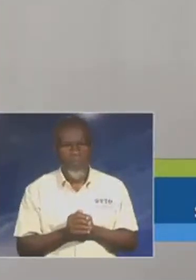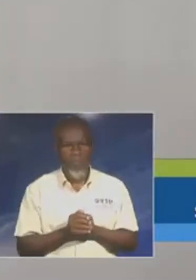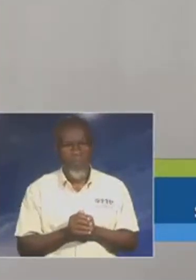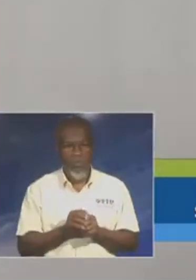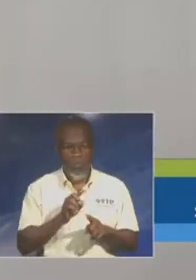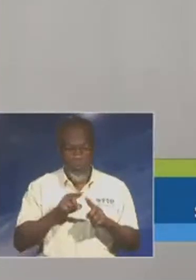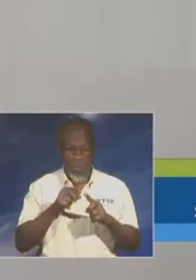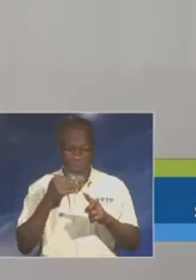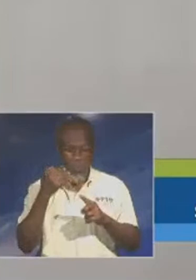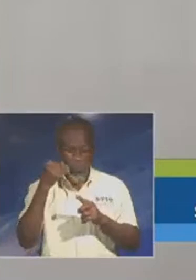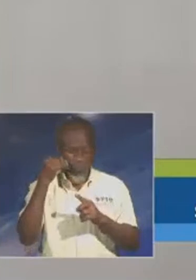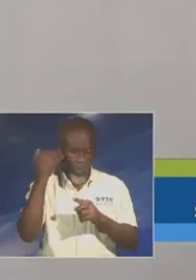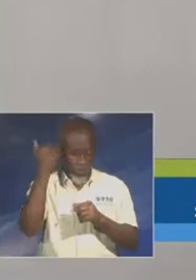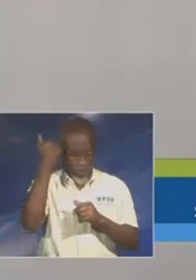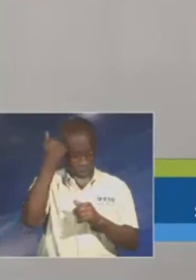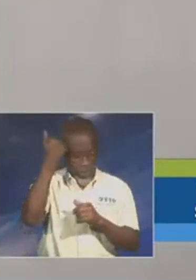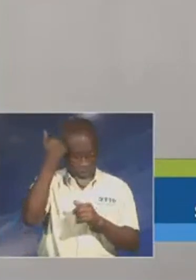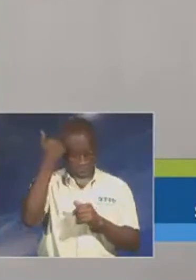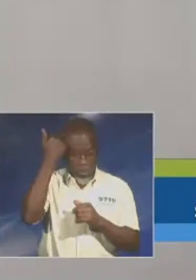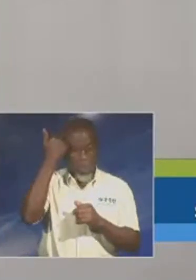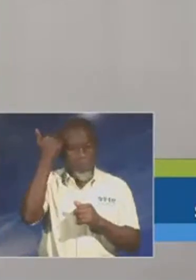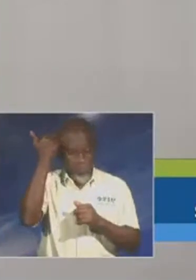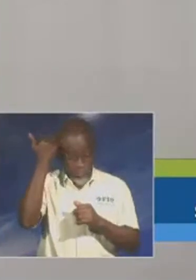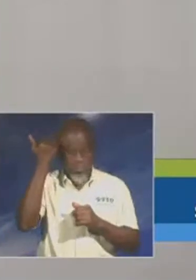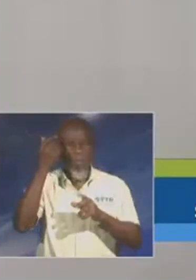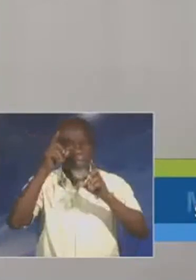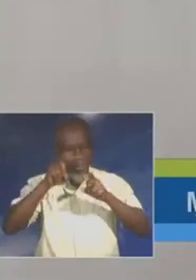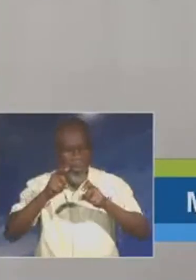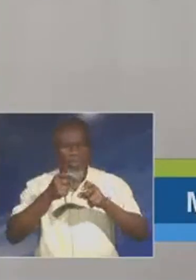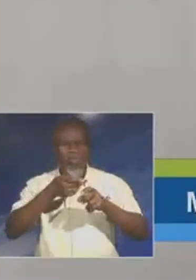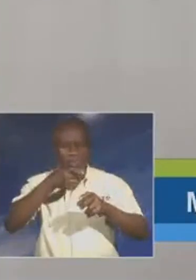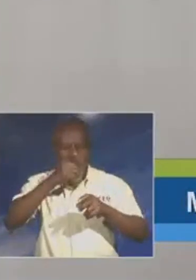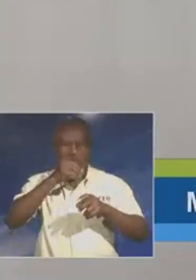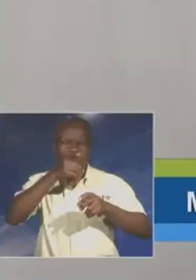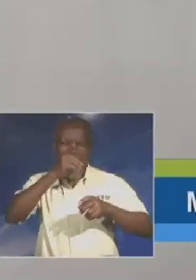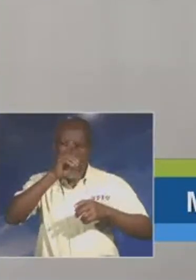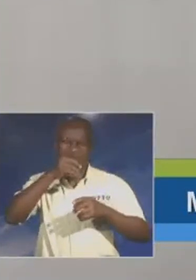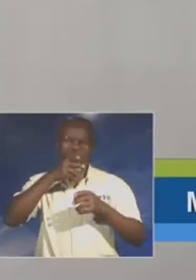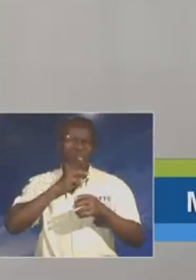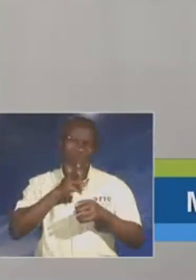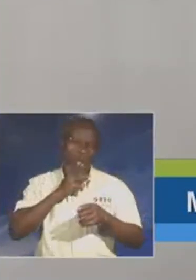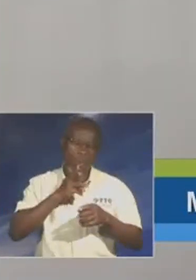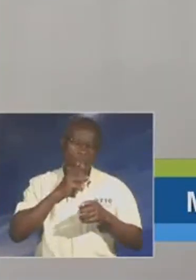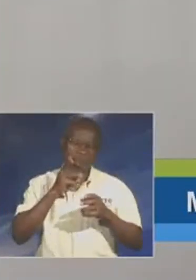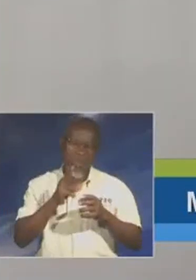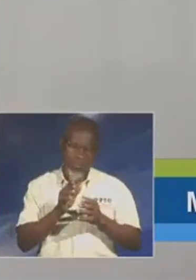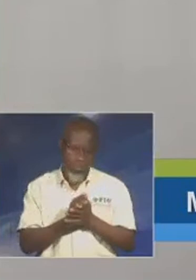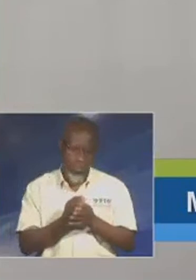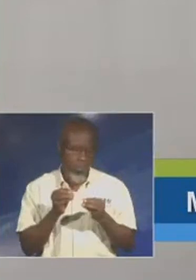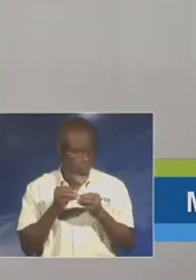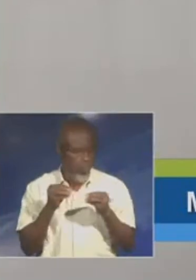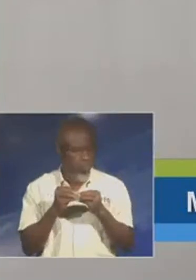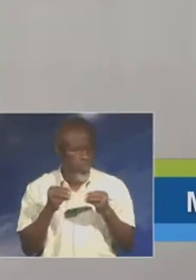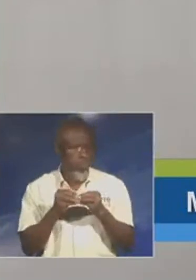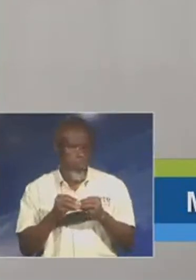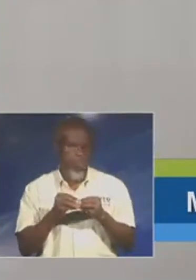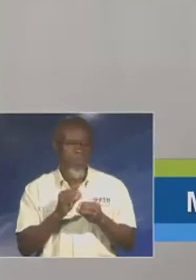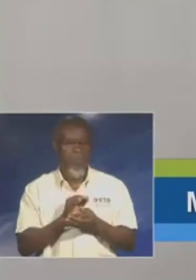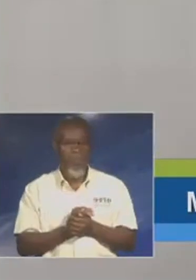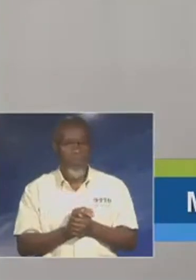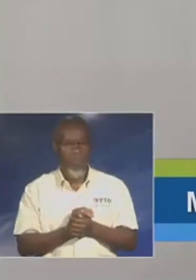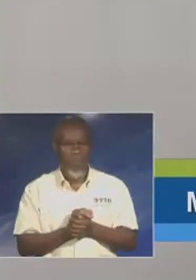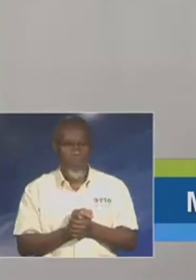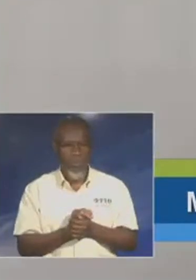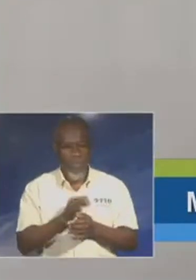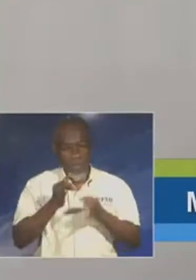than you should be. So you have to optimize your fluid. So more fluid. Make sure you have your comorbidities under